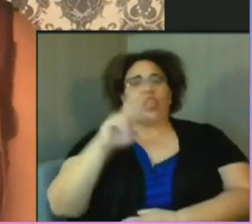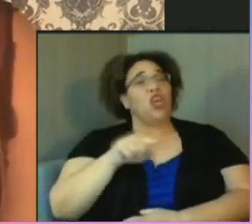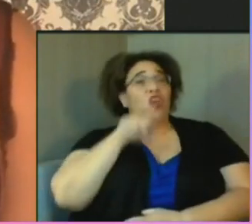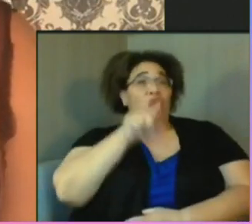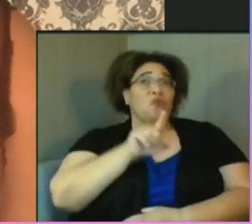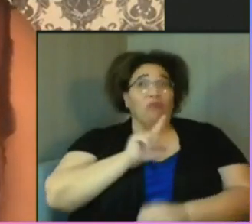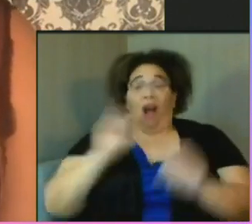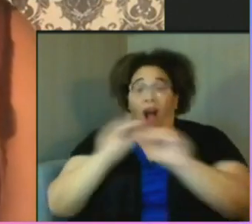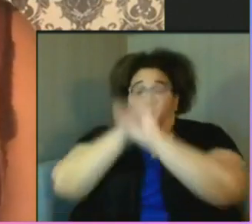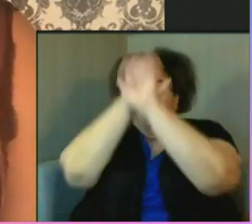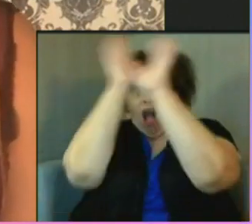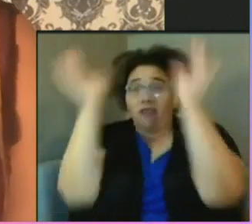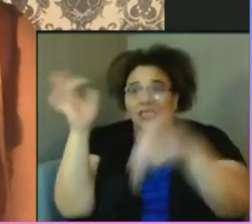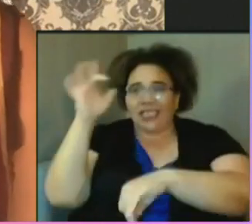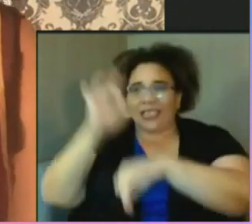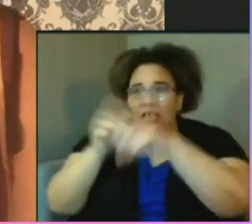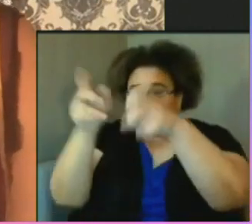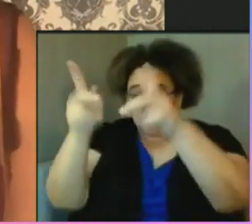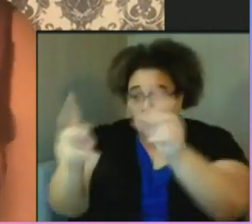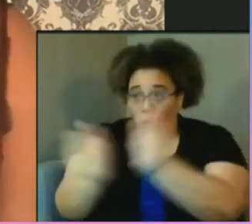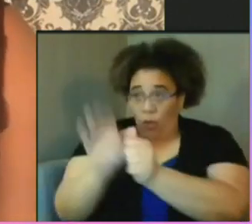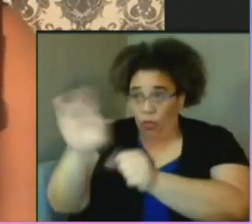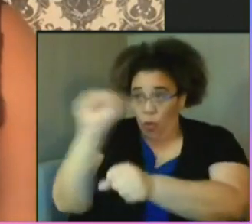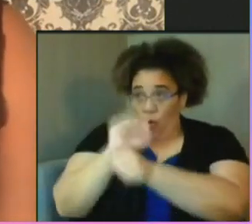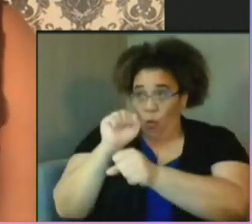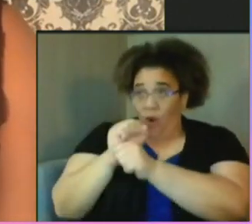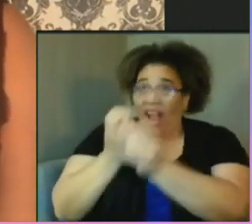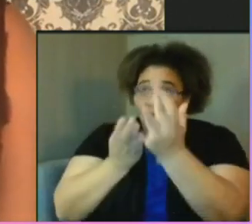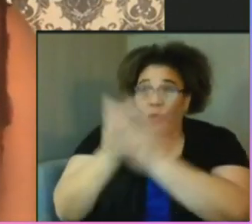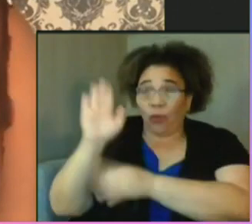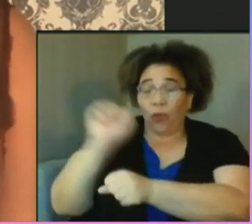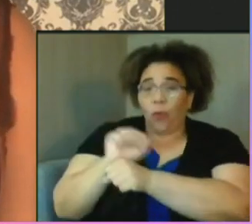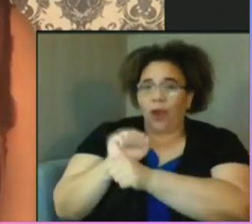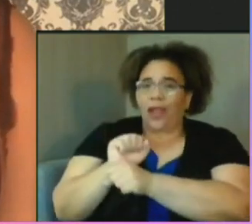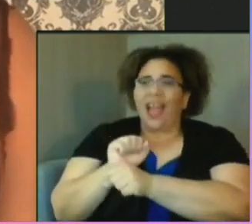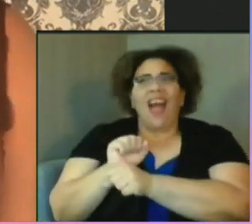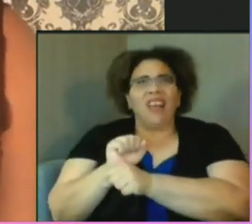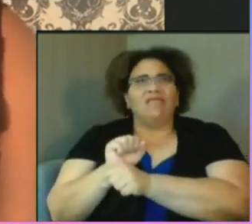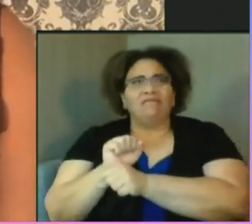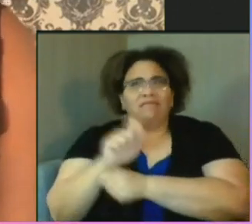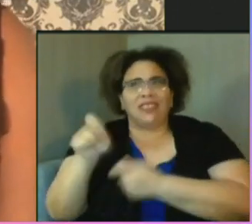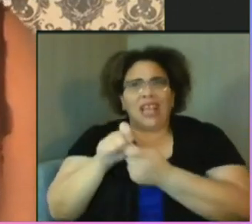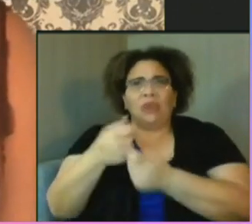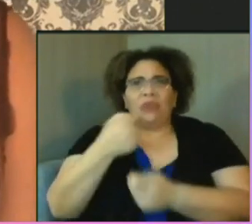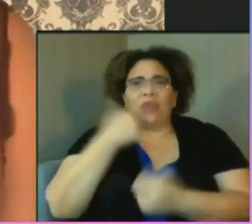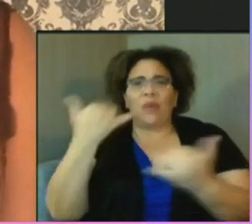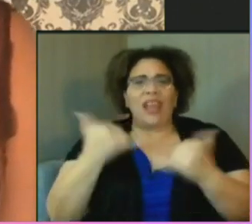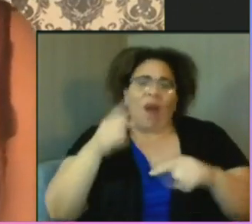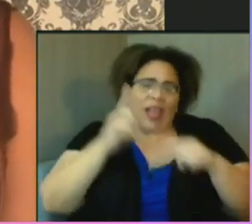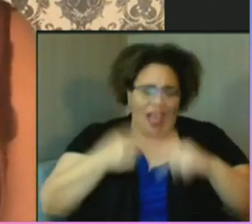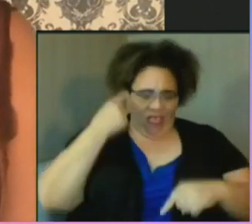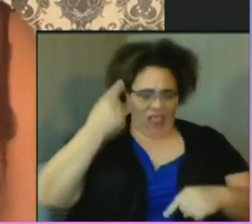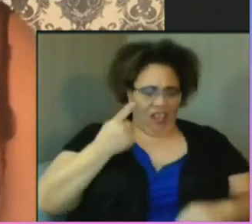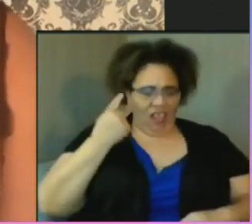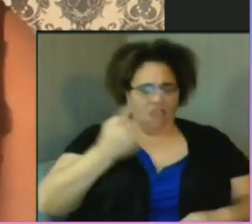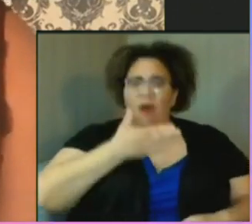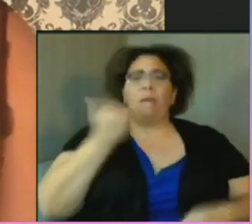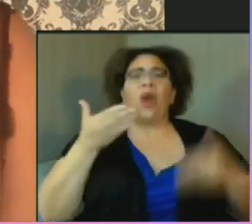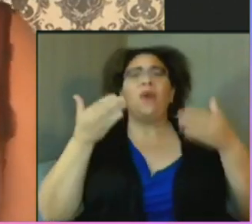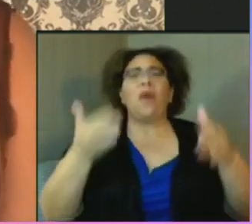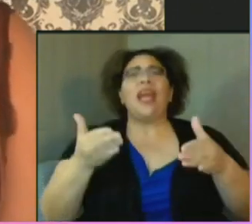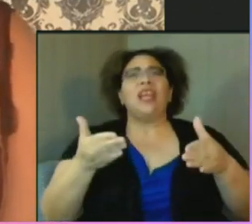people with your work and through your work. And even in what you just said right now, I mean, I can't think of a better way to